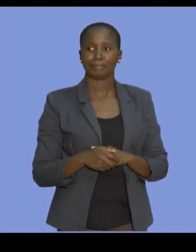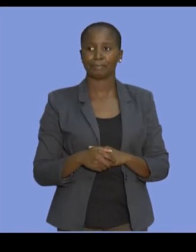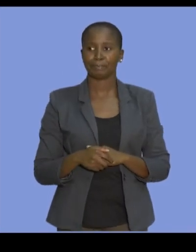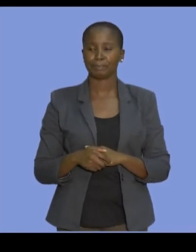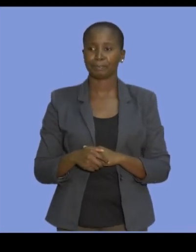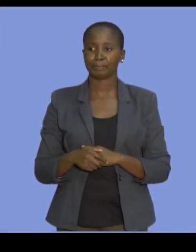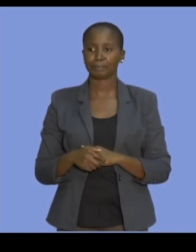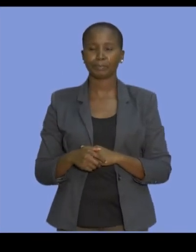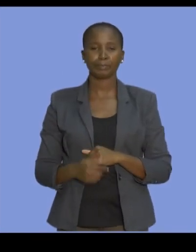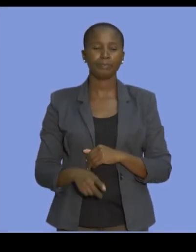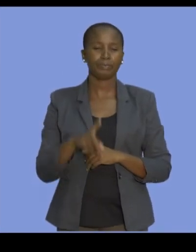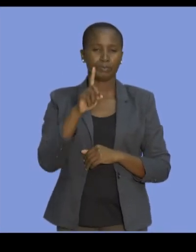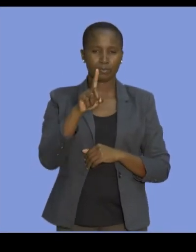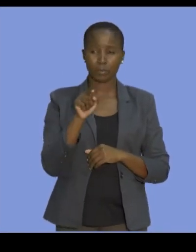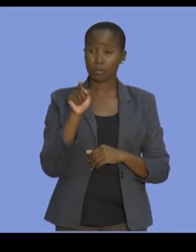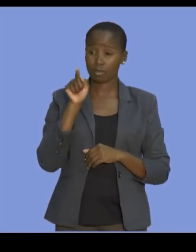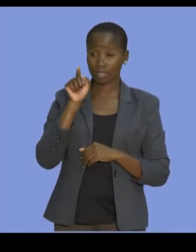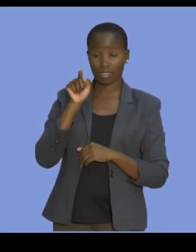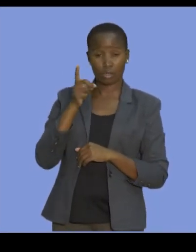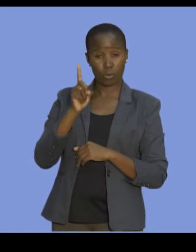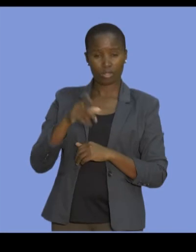So that is